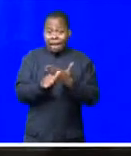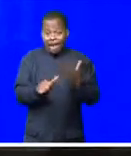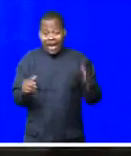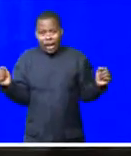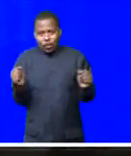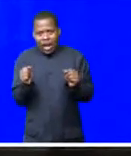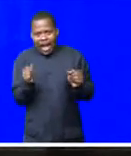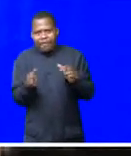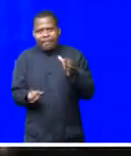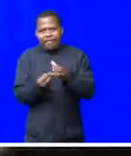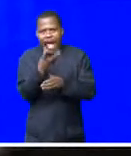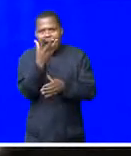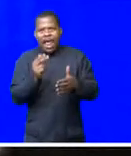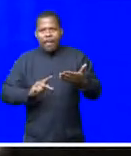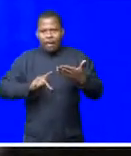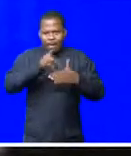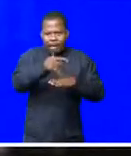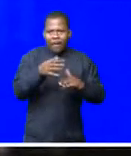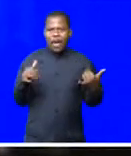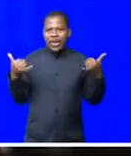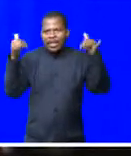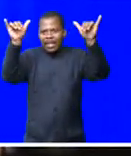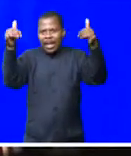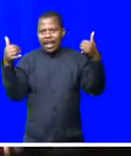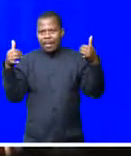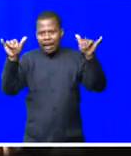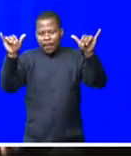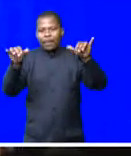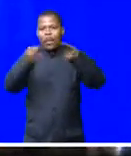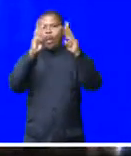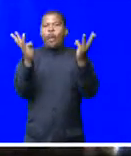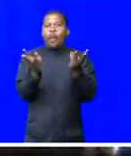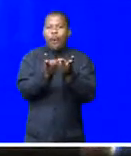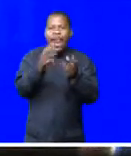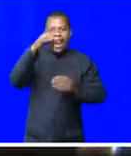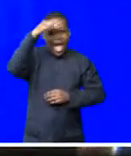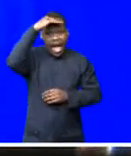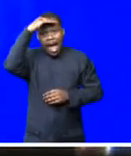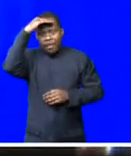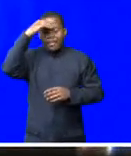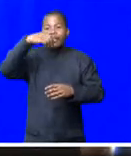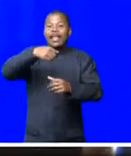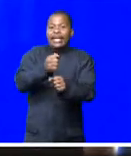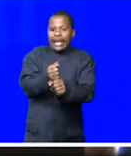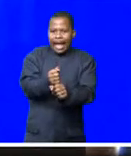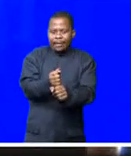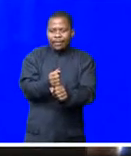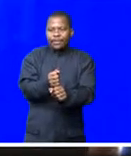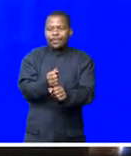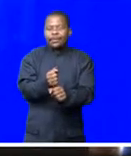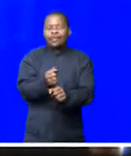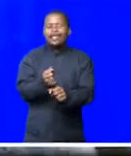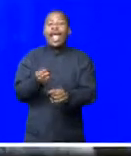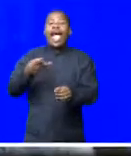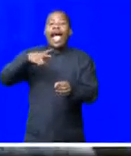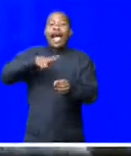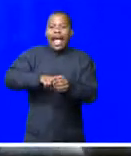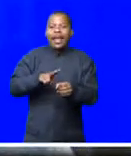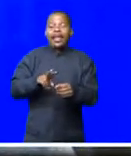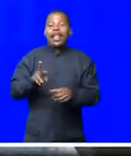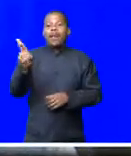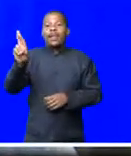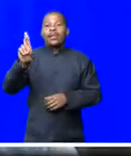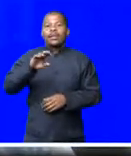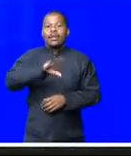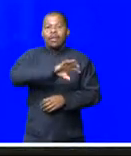lesetulu licale tinhlelo tekugubhalanga lakamhlaba lebamfulabanelibala International Albinism Awareness Day